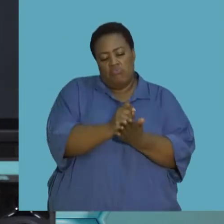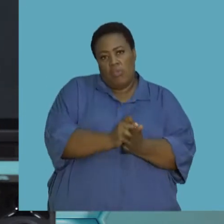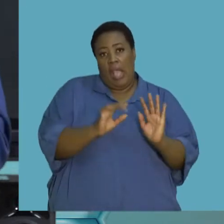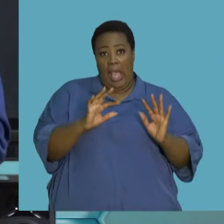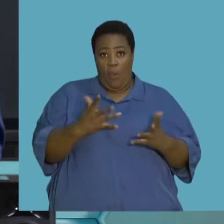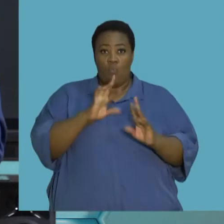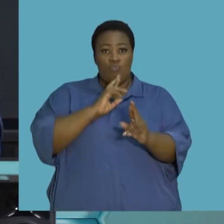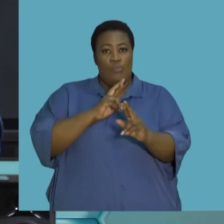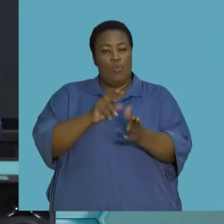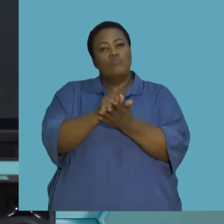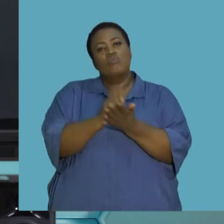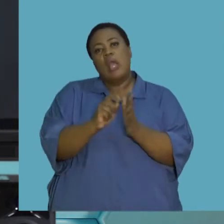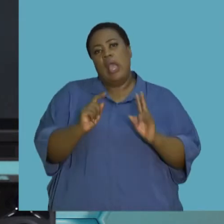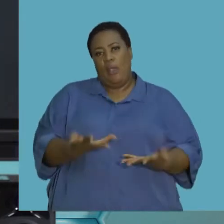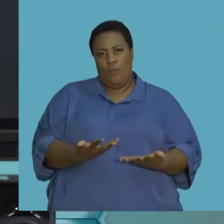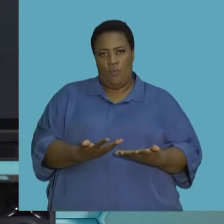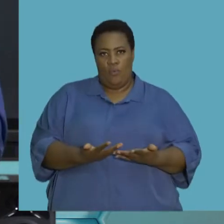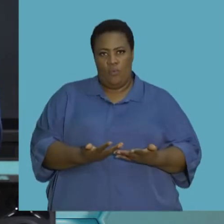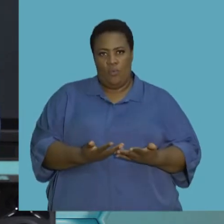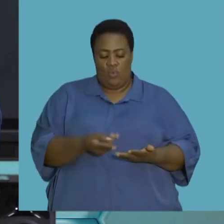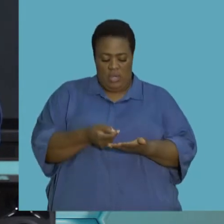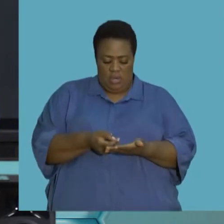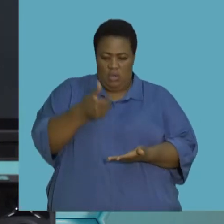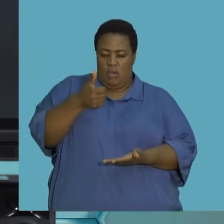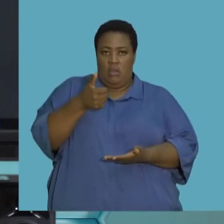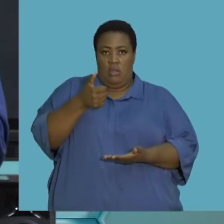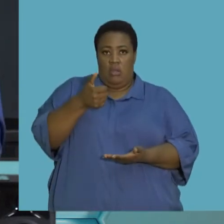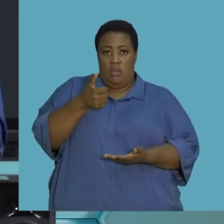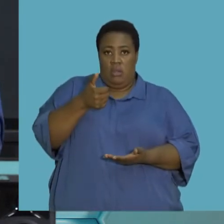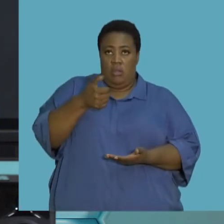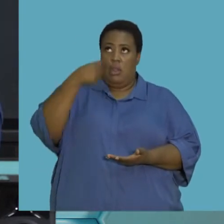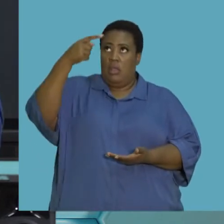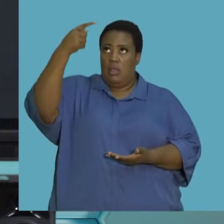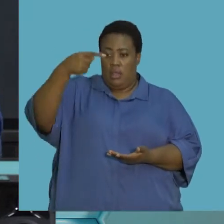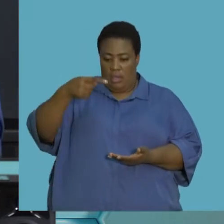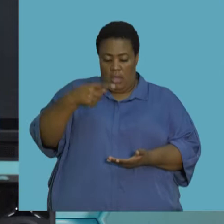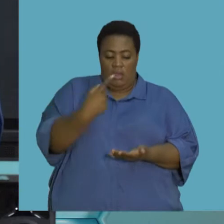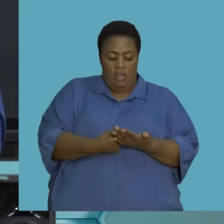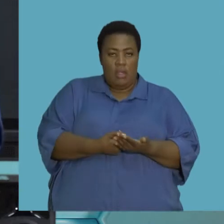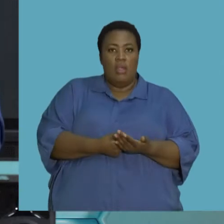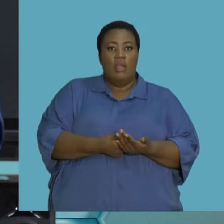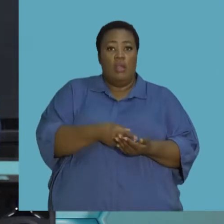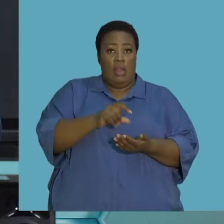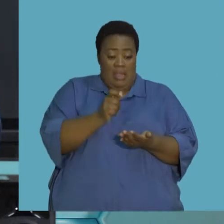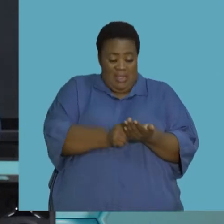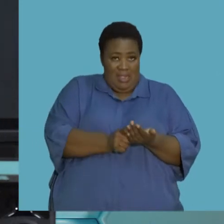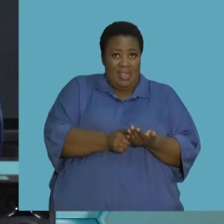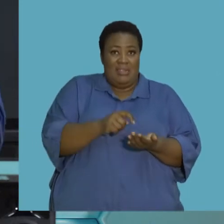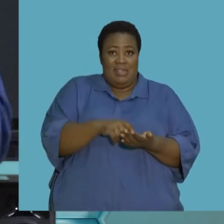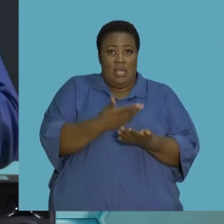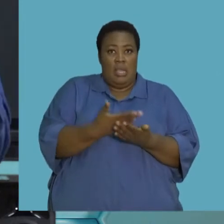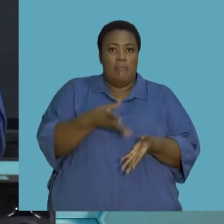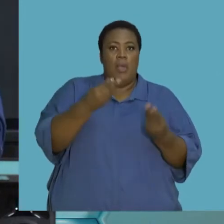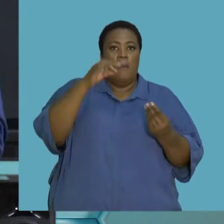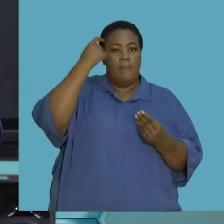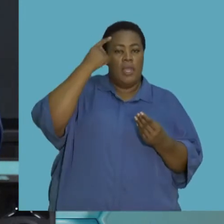a report that tossing a coin gives you a 50% chance of having a heads or a tail? So we would need to